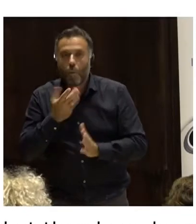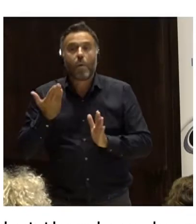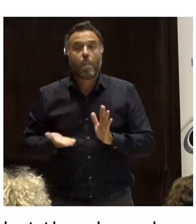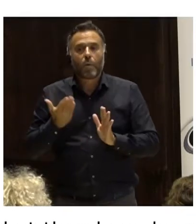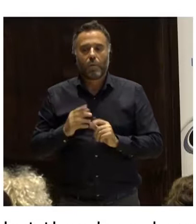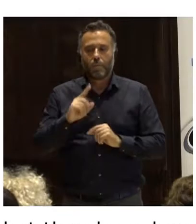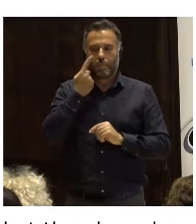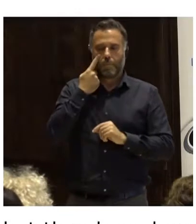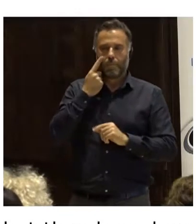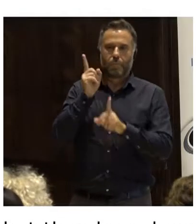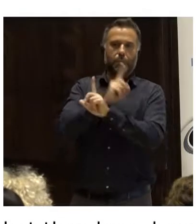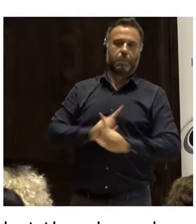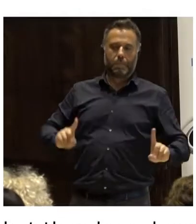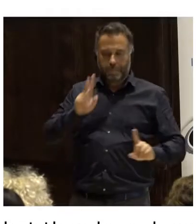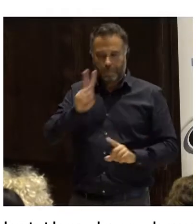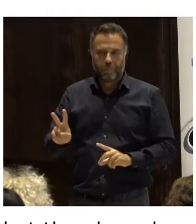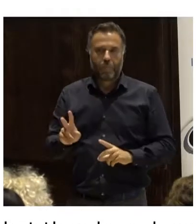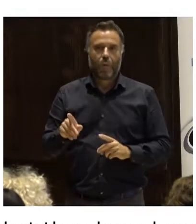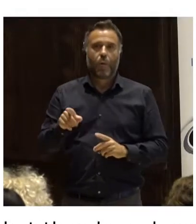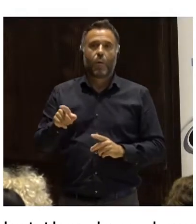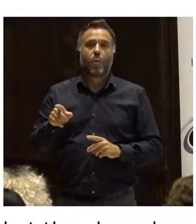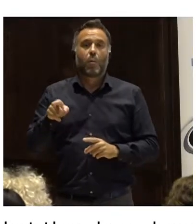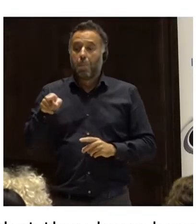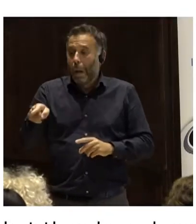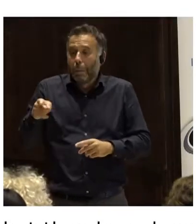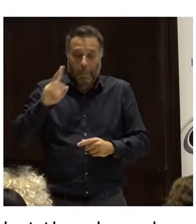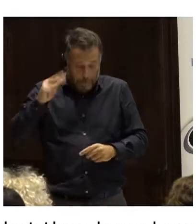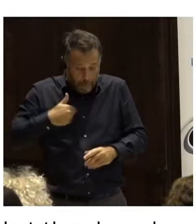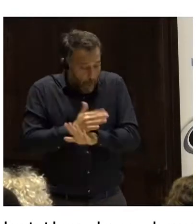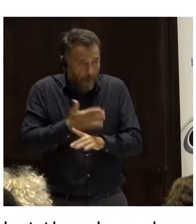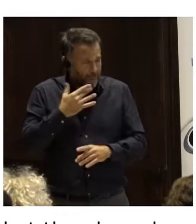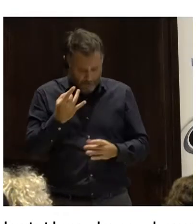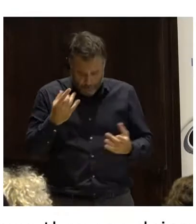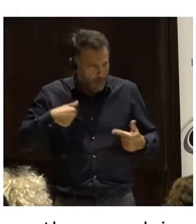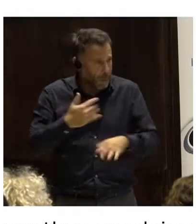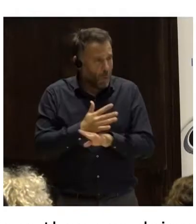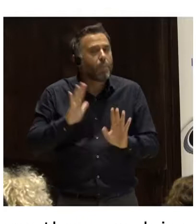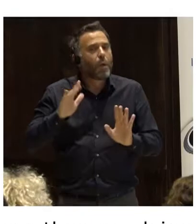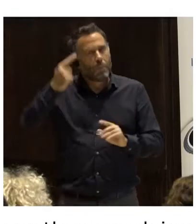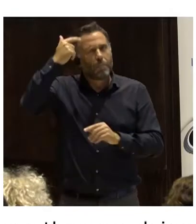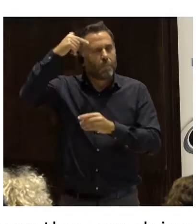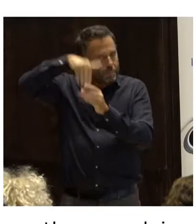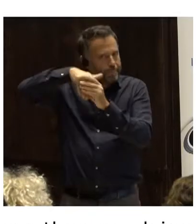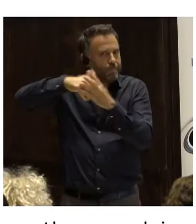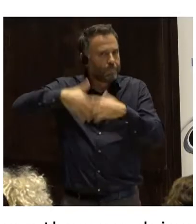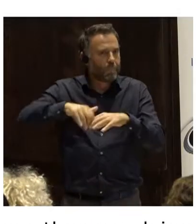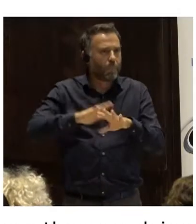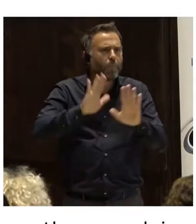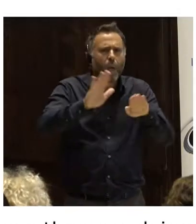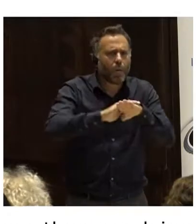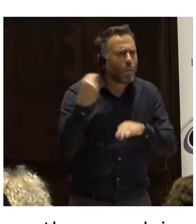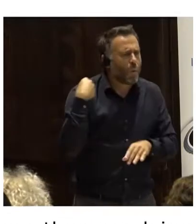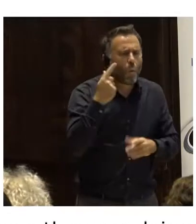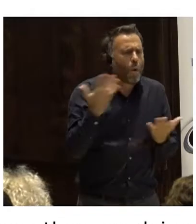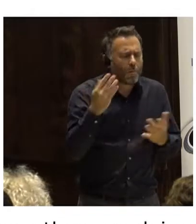overall development. So what are the differences between, what was your question? I forgot. What are the differences